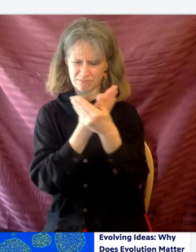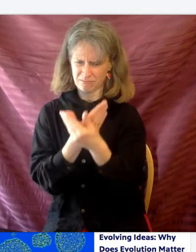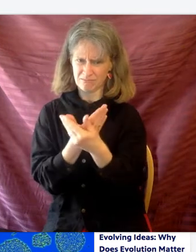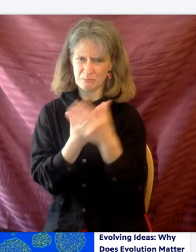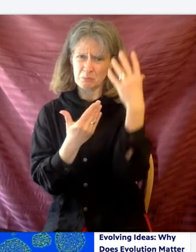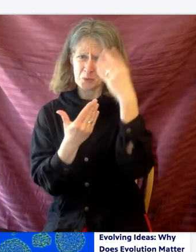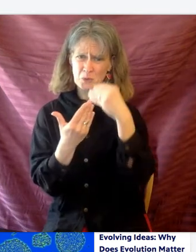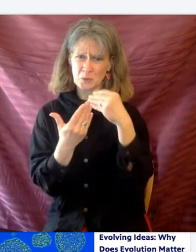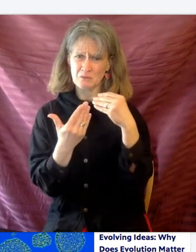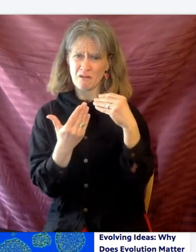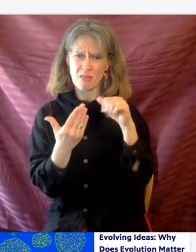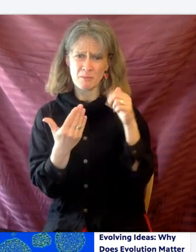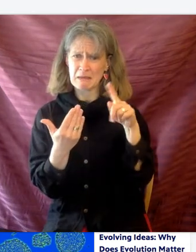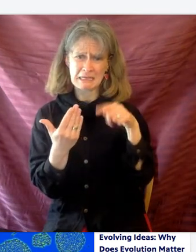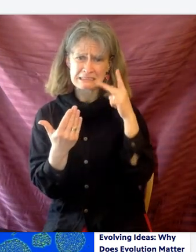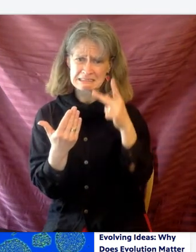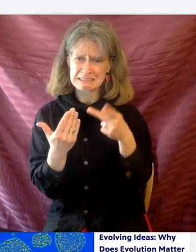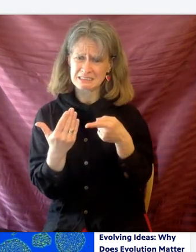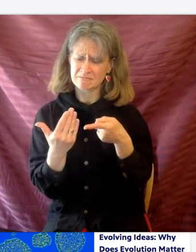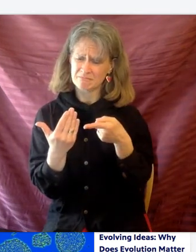see?